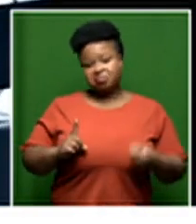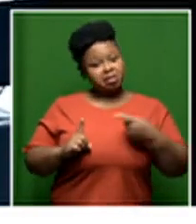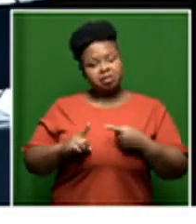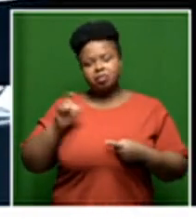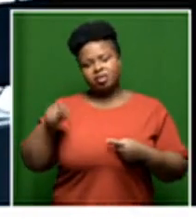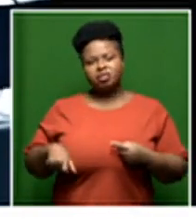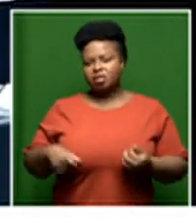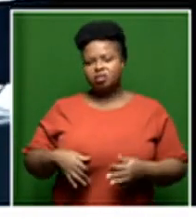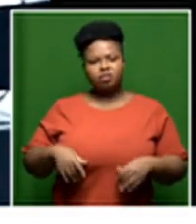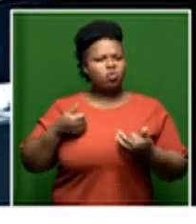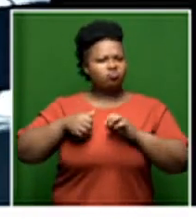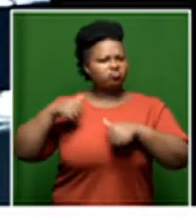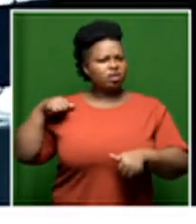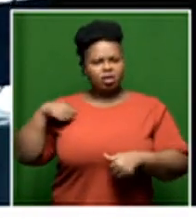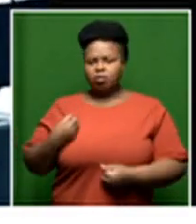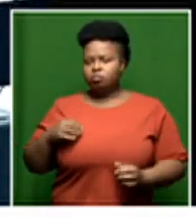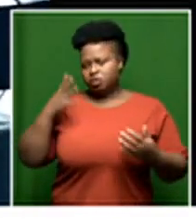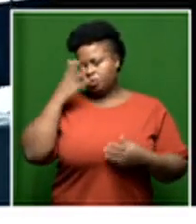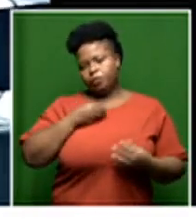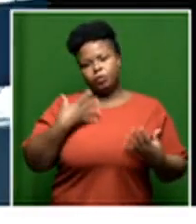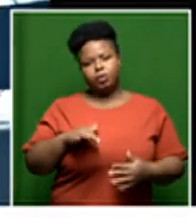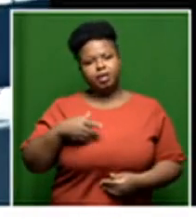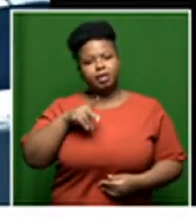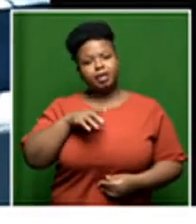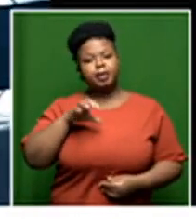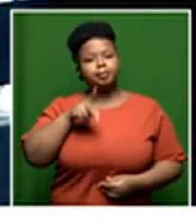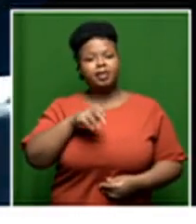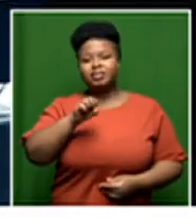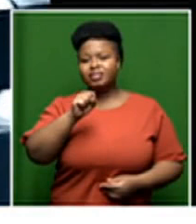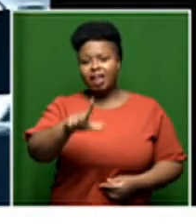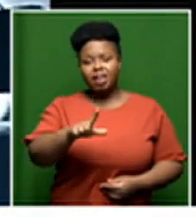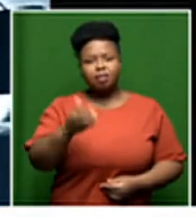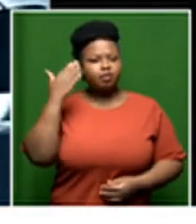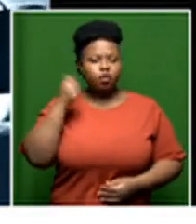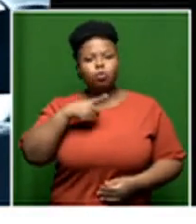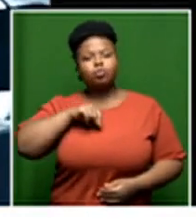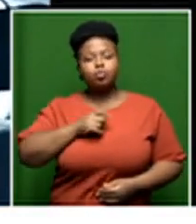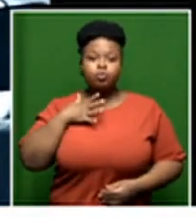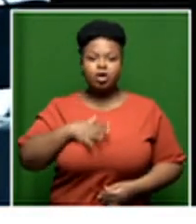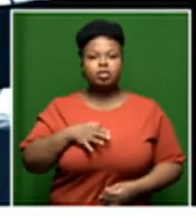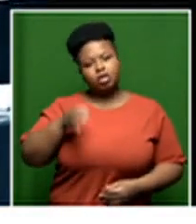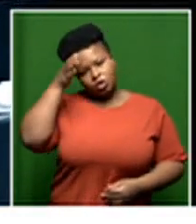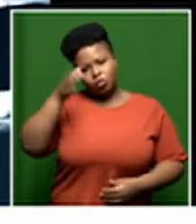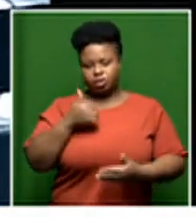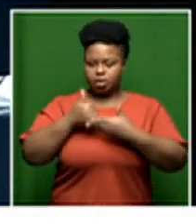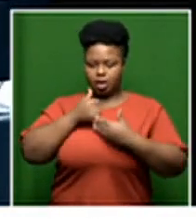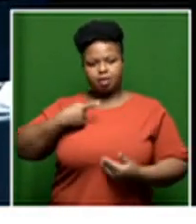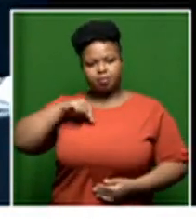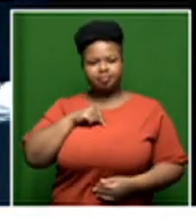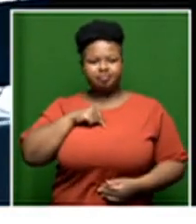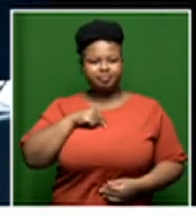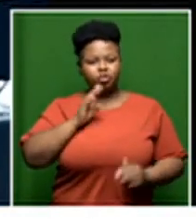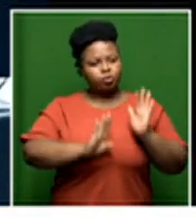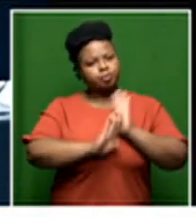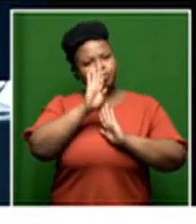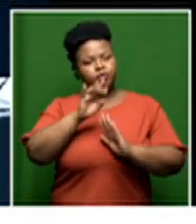got a beautiful track record looking at what he has done in the Premier Soccer League. We're looking for a coach that would help us with our current state.